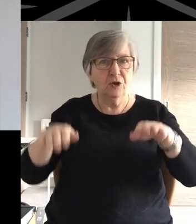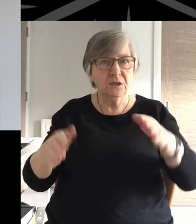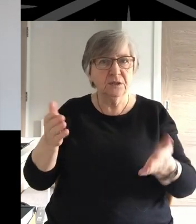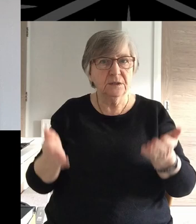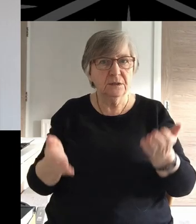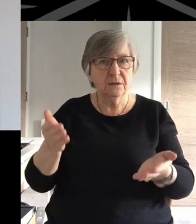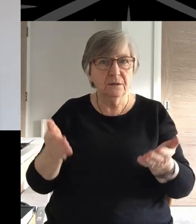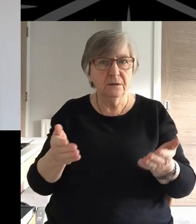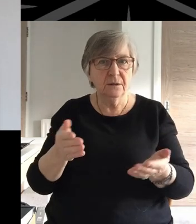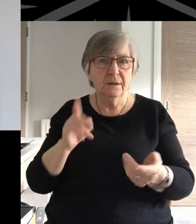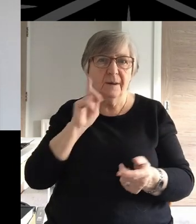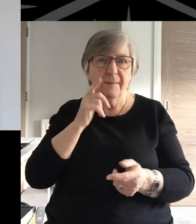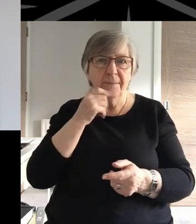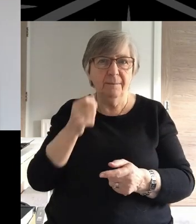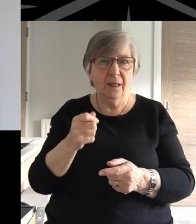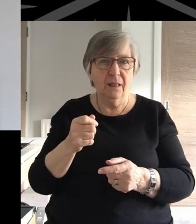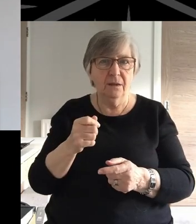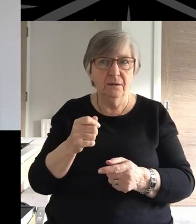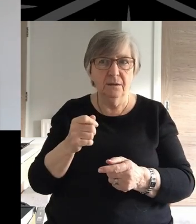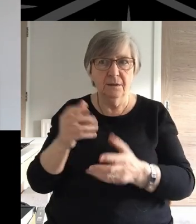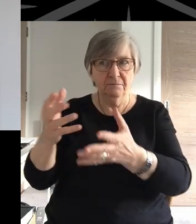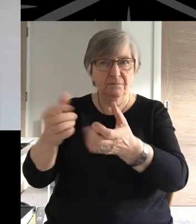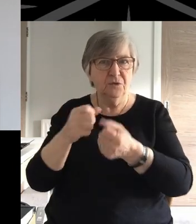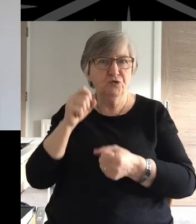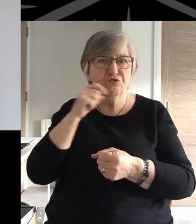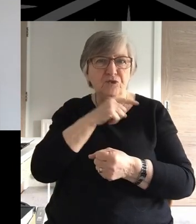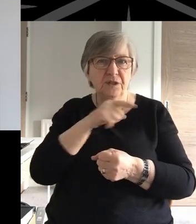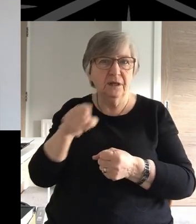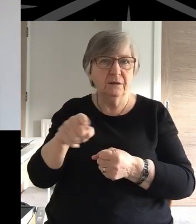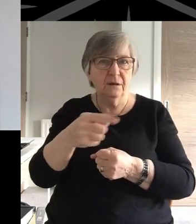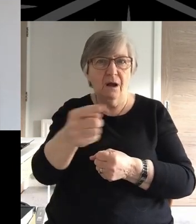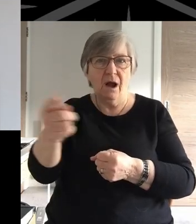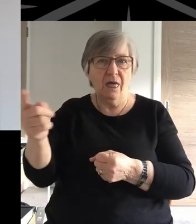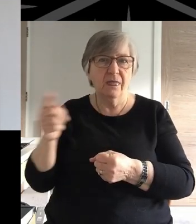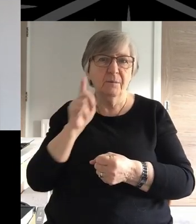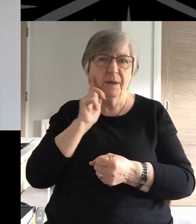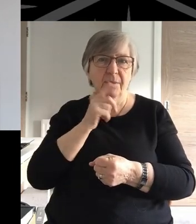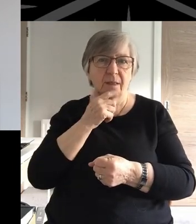Was people purposefully disadvantaging other people.